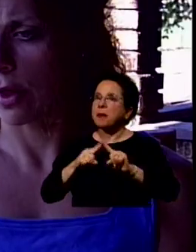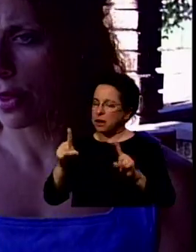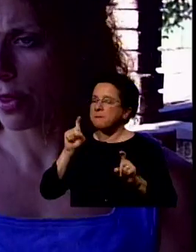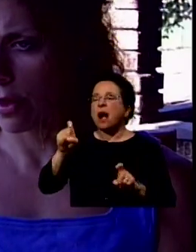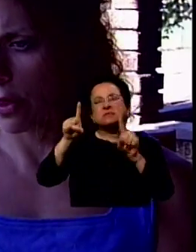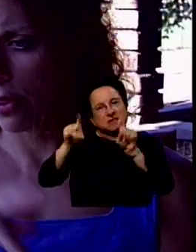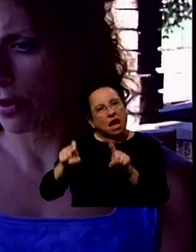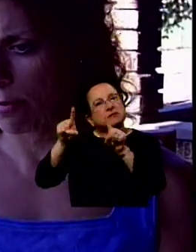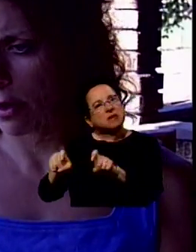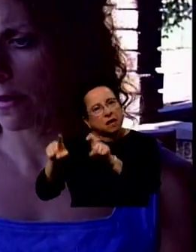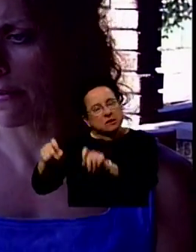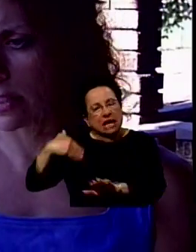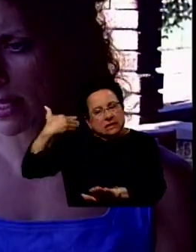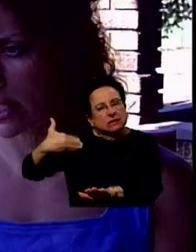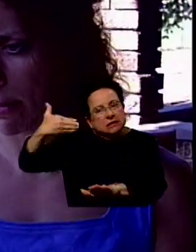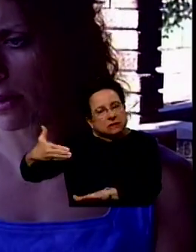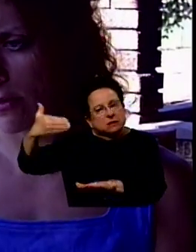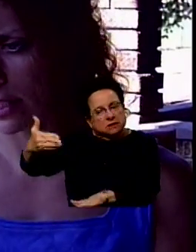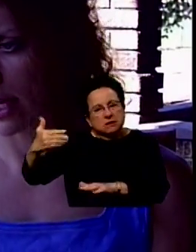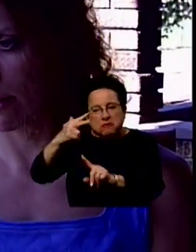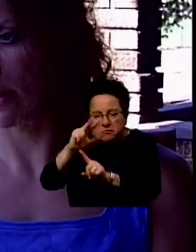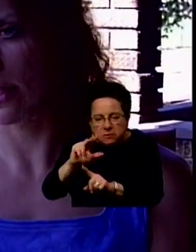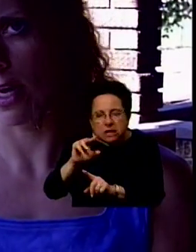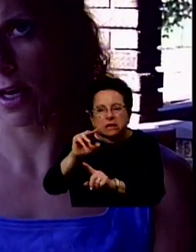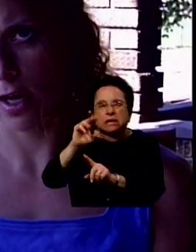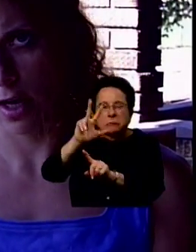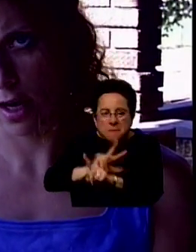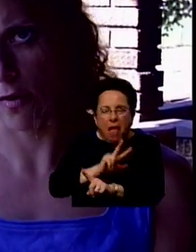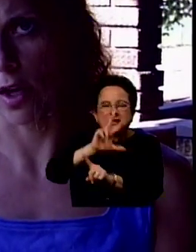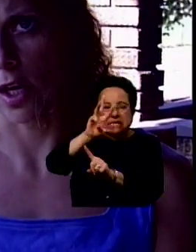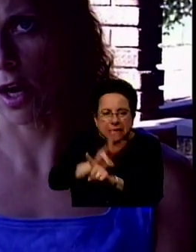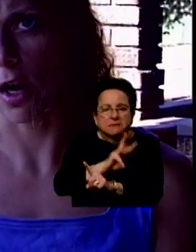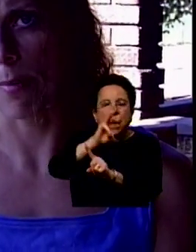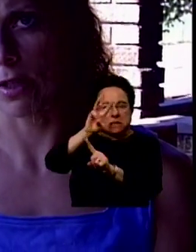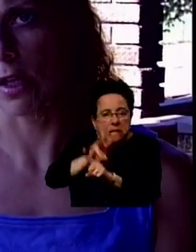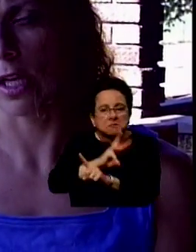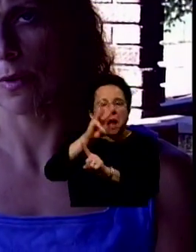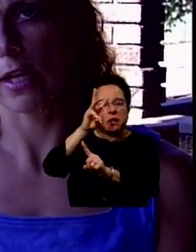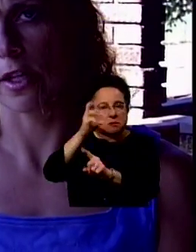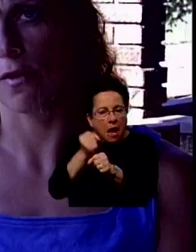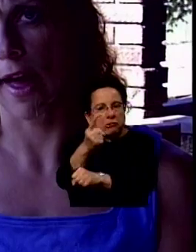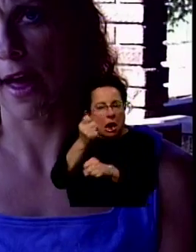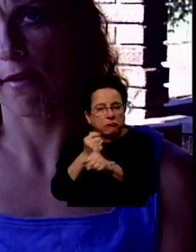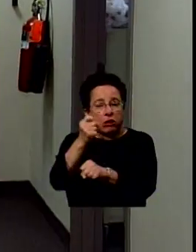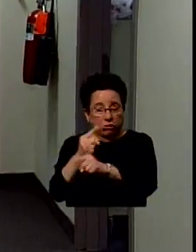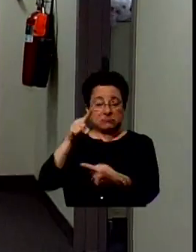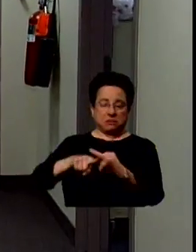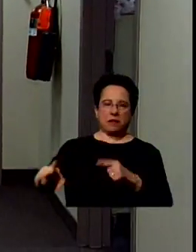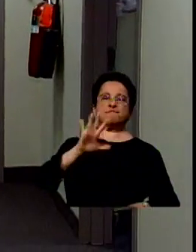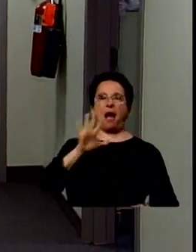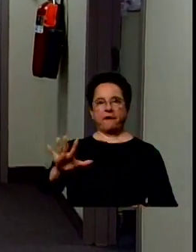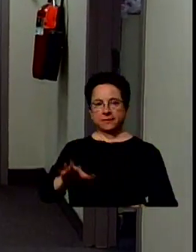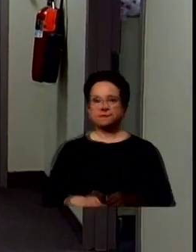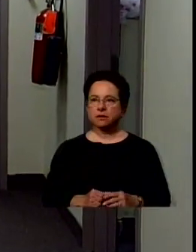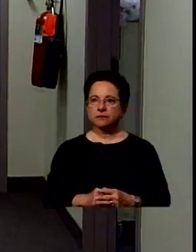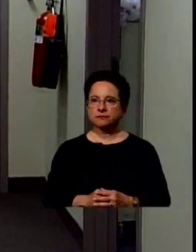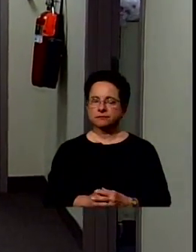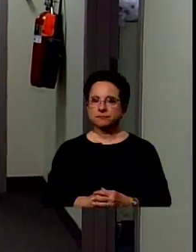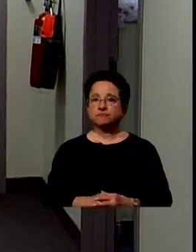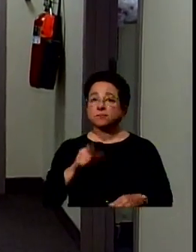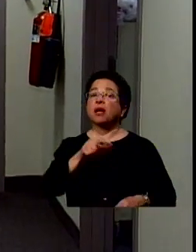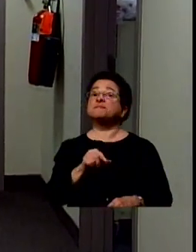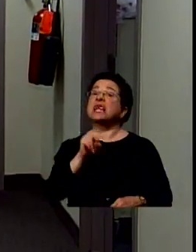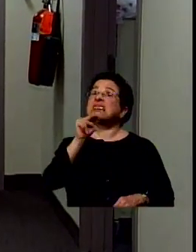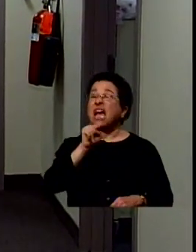was the third month and the 6th month, every 6 months, then every year up until he was age 5. Natasha is